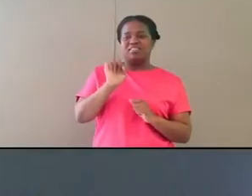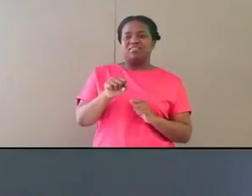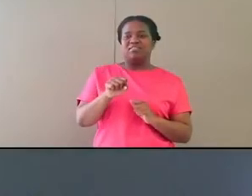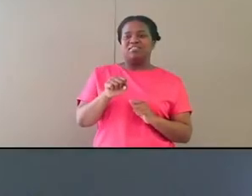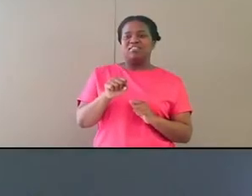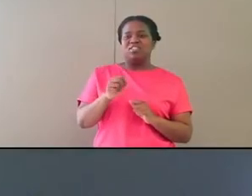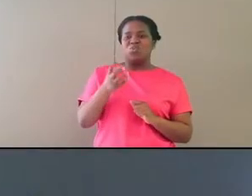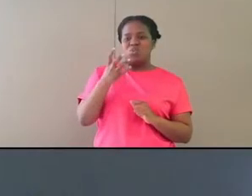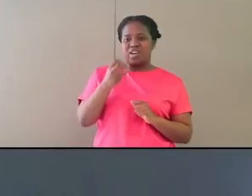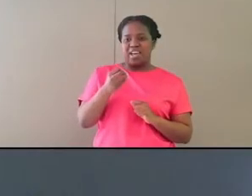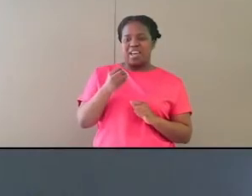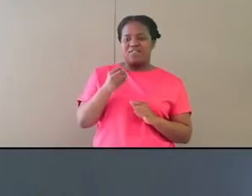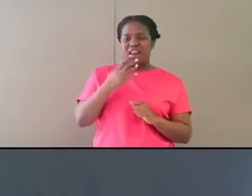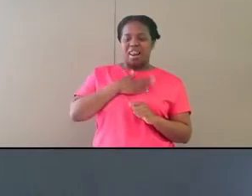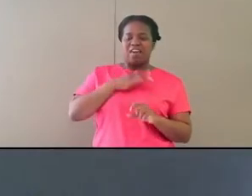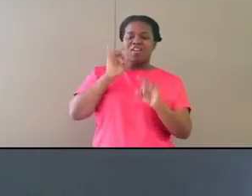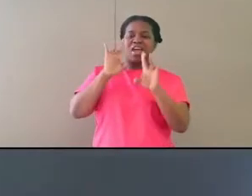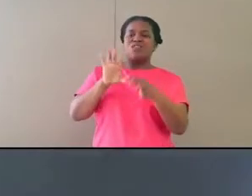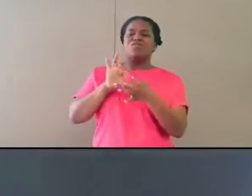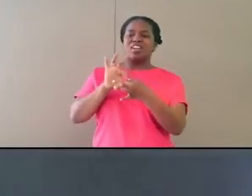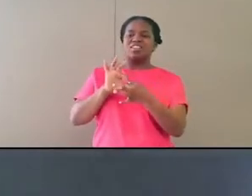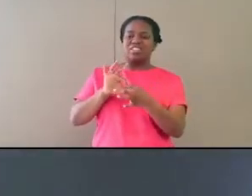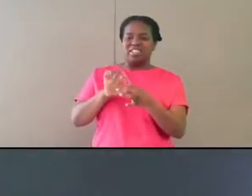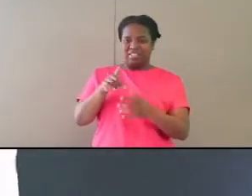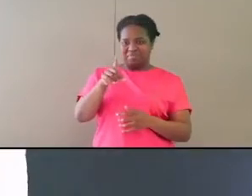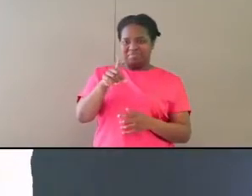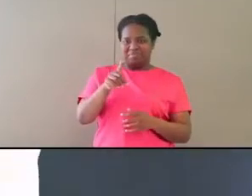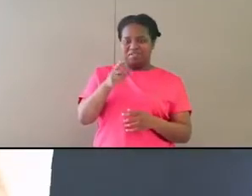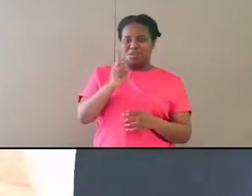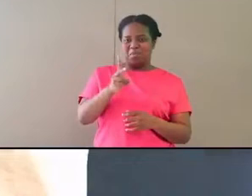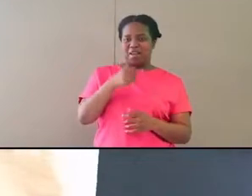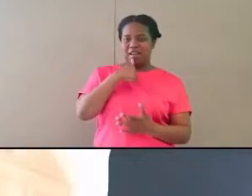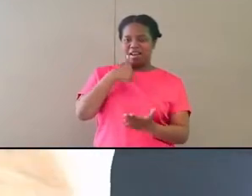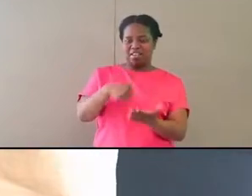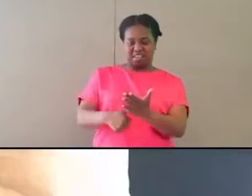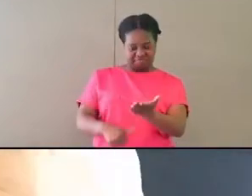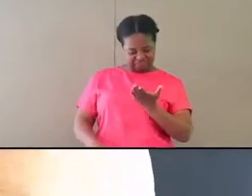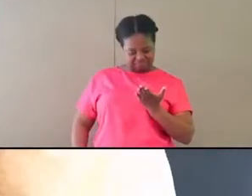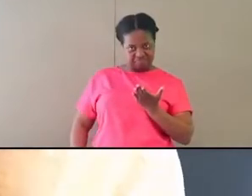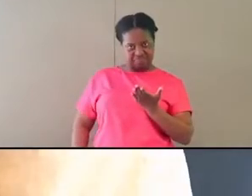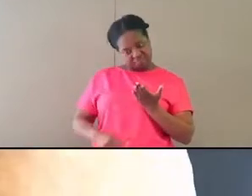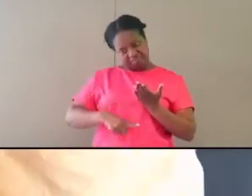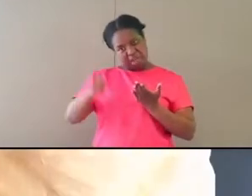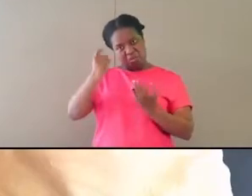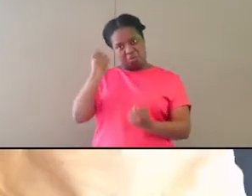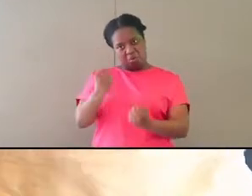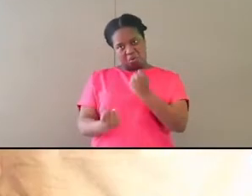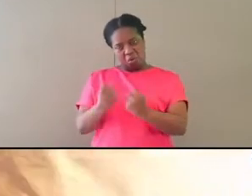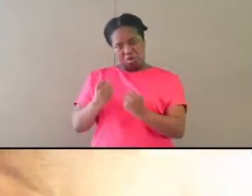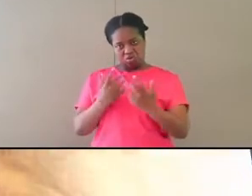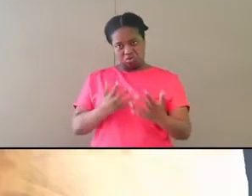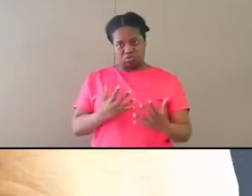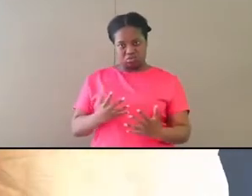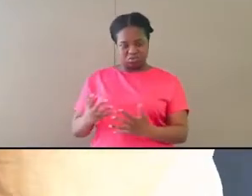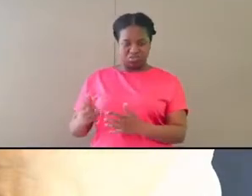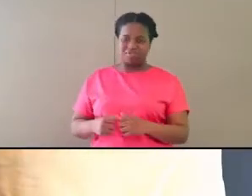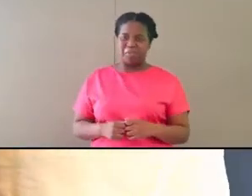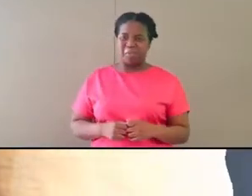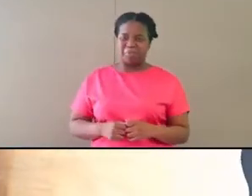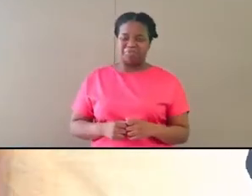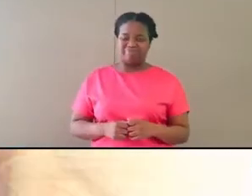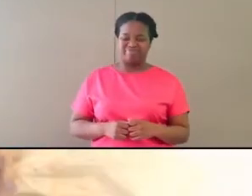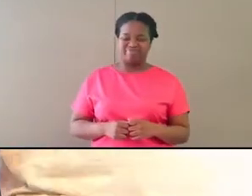that we have a love-hate relationship. Quite often we get letters saying, why are taking you to court, et cetera, et cetera. So